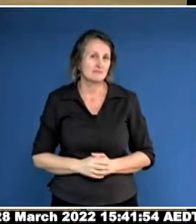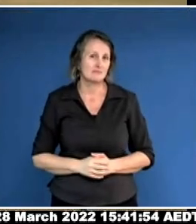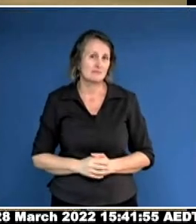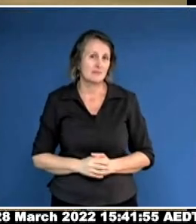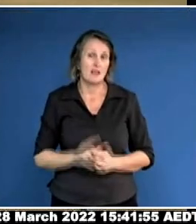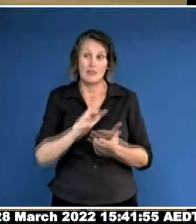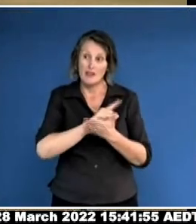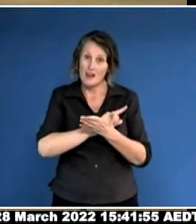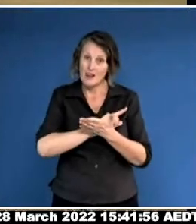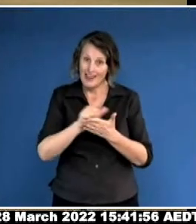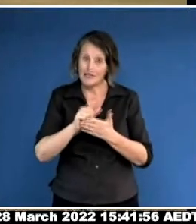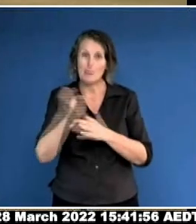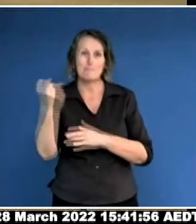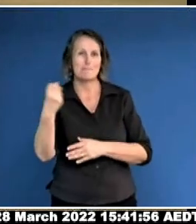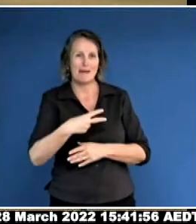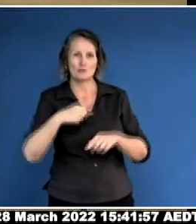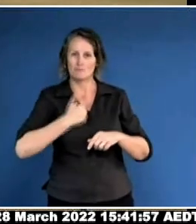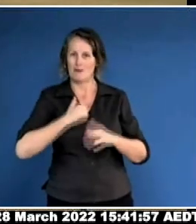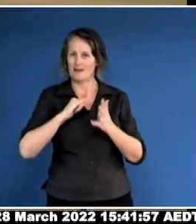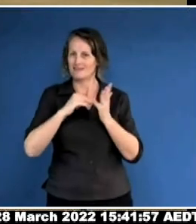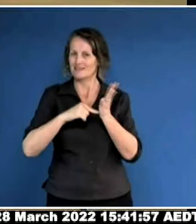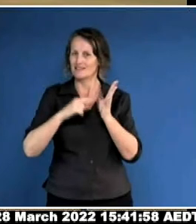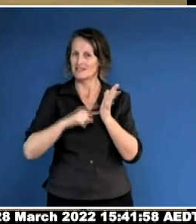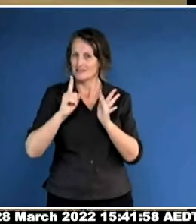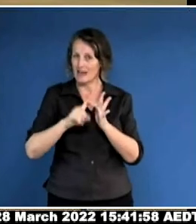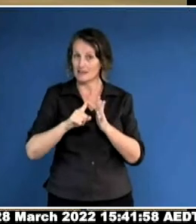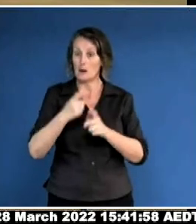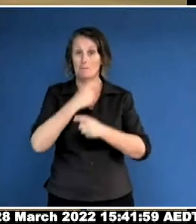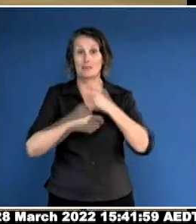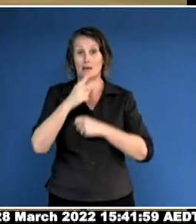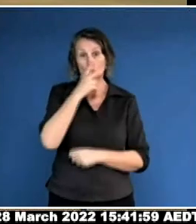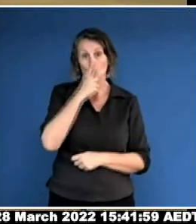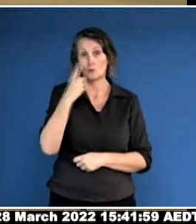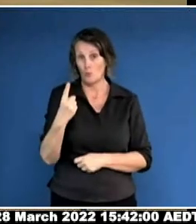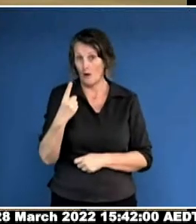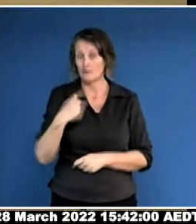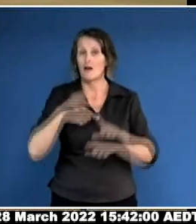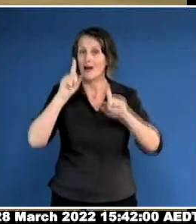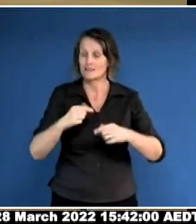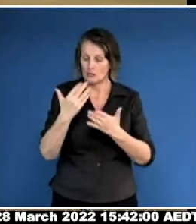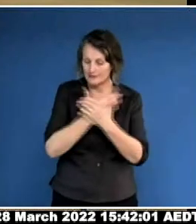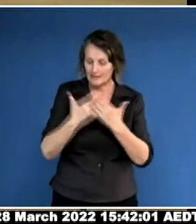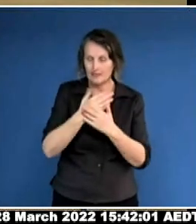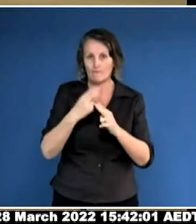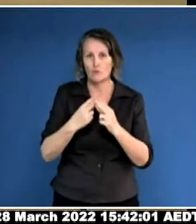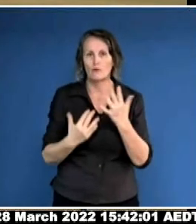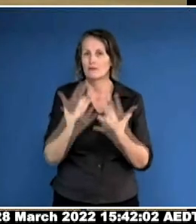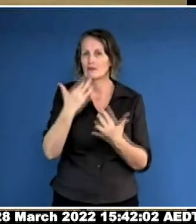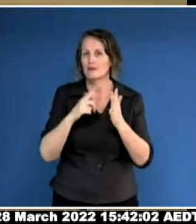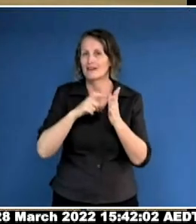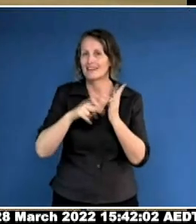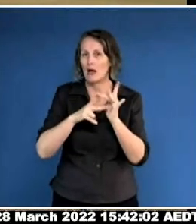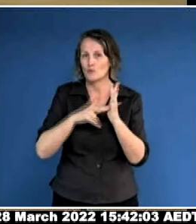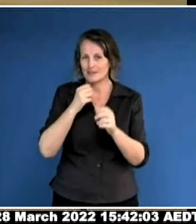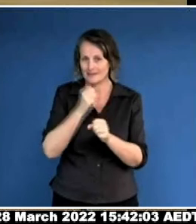I returned to my home state, I had my 21st birthday. I'd started studying accounting. One night I went to see a band play with some